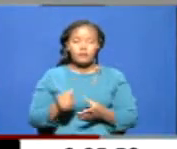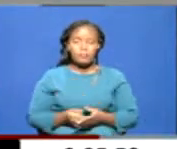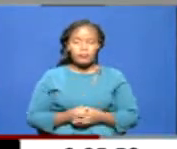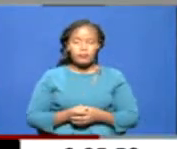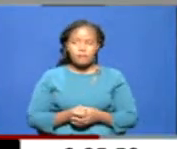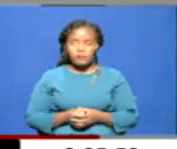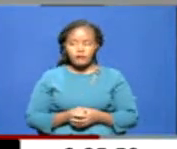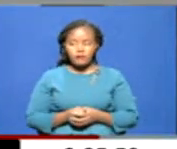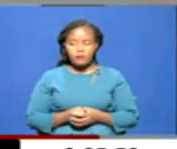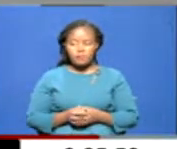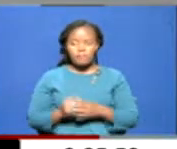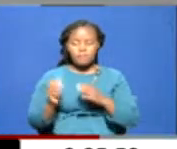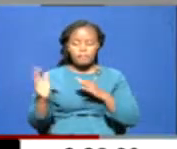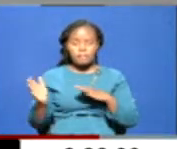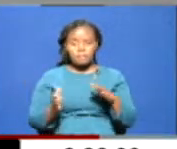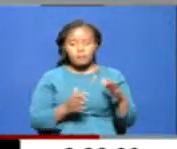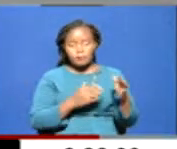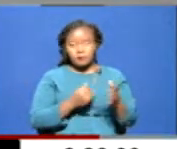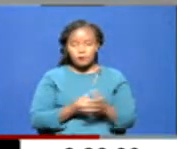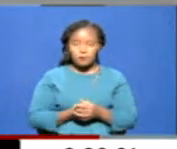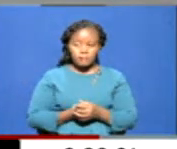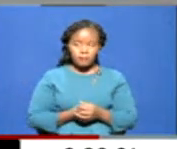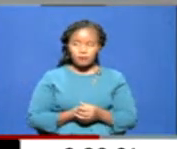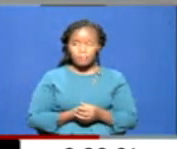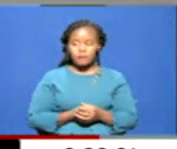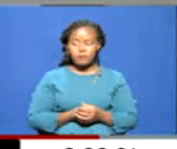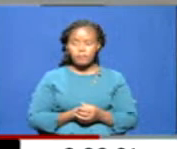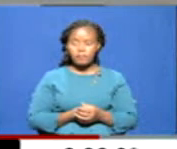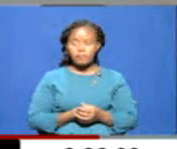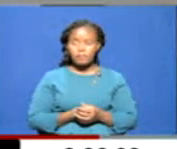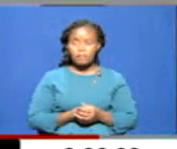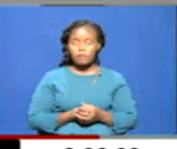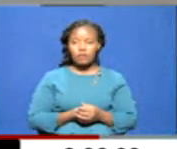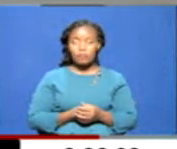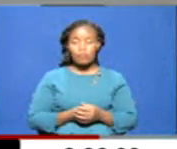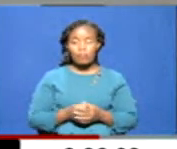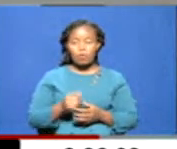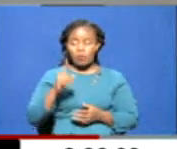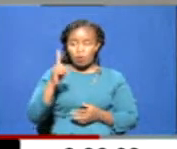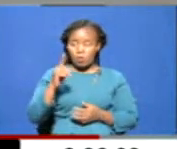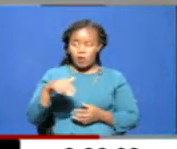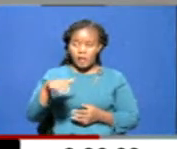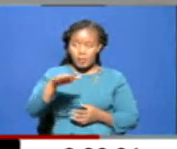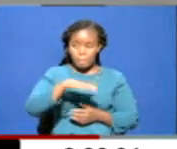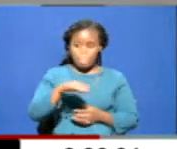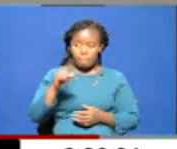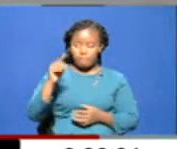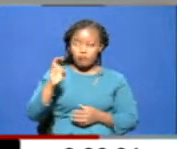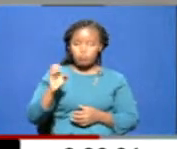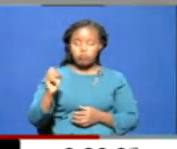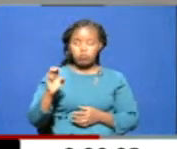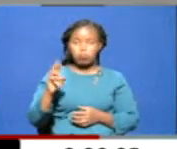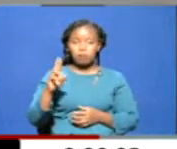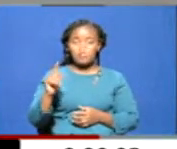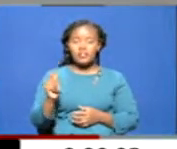Now, the resin production plant that is in Lanbib, Wajir County, will begin operations on the 22nd of December. That's this year.